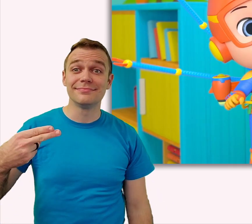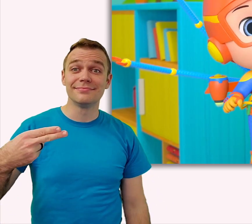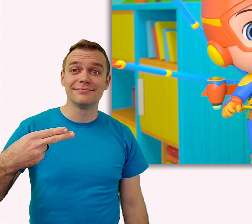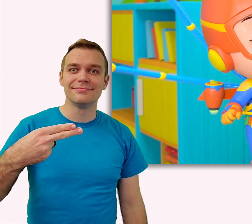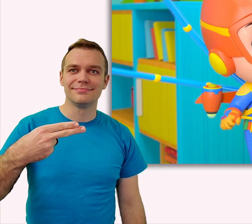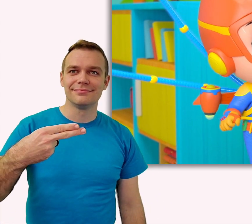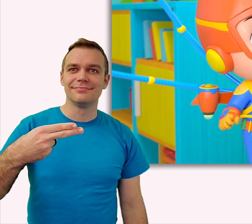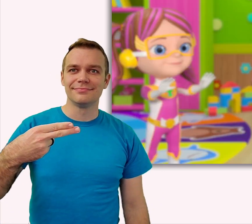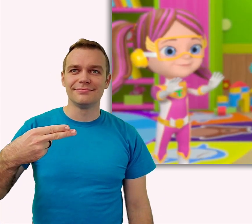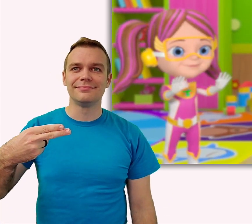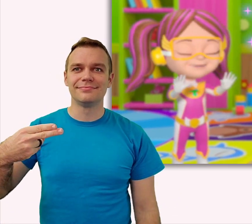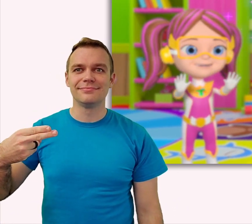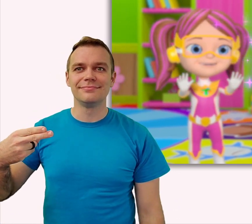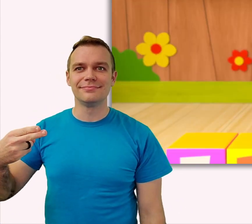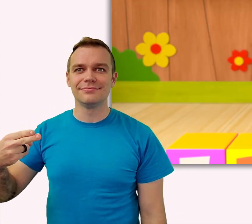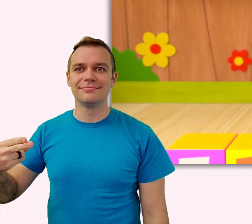H